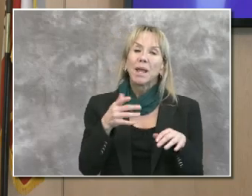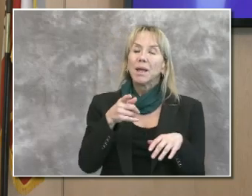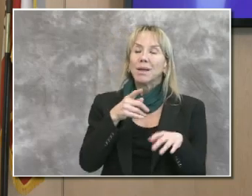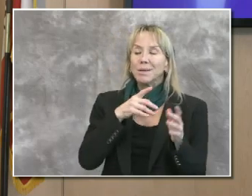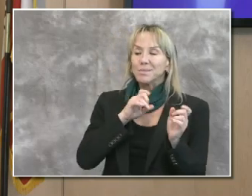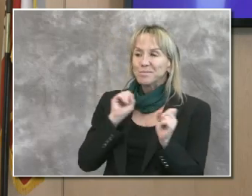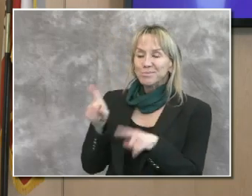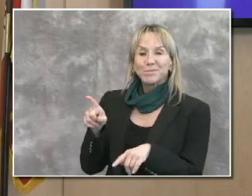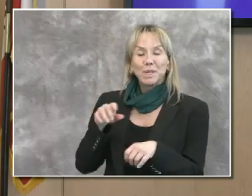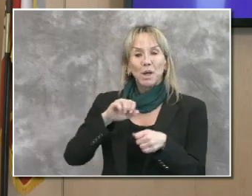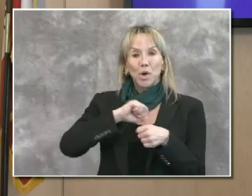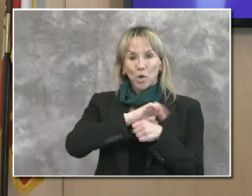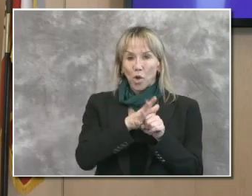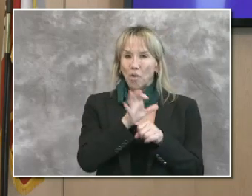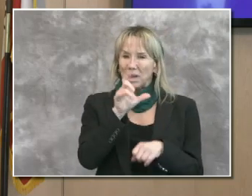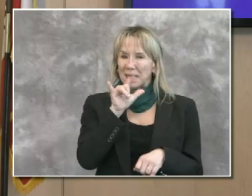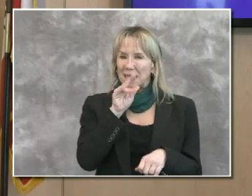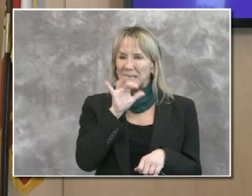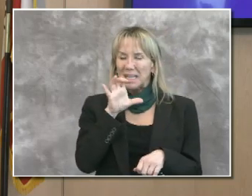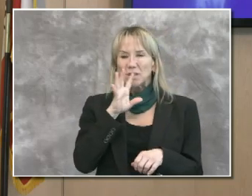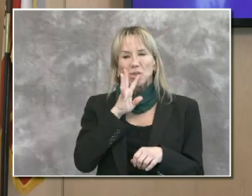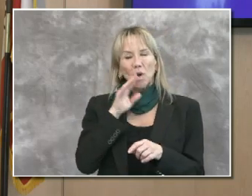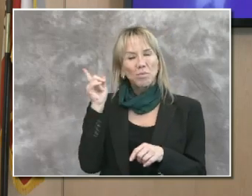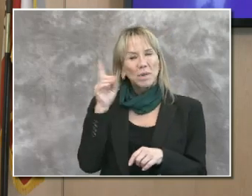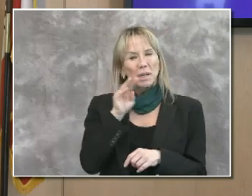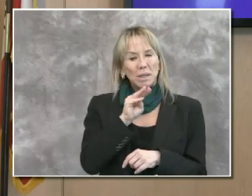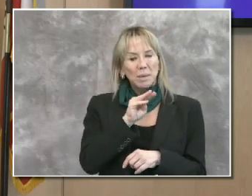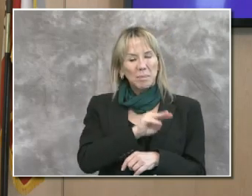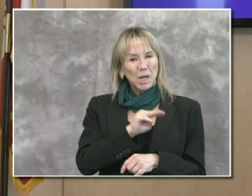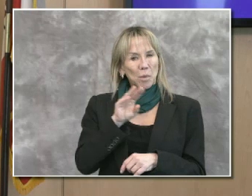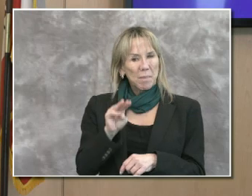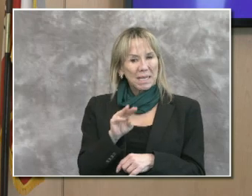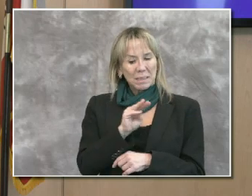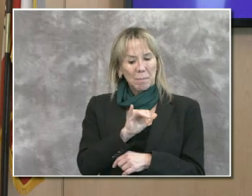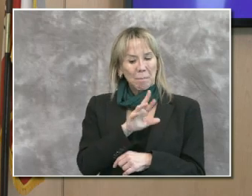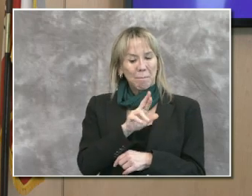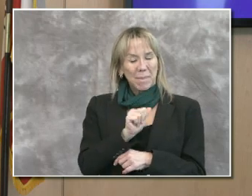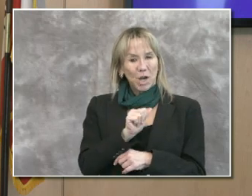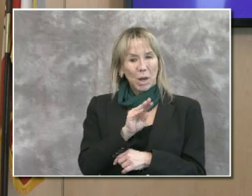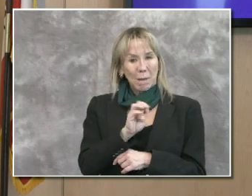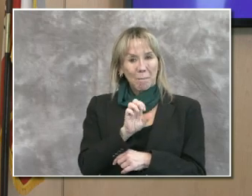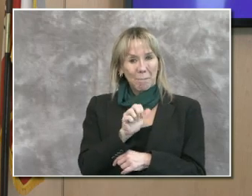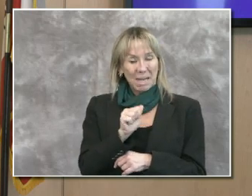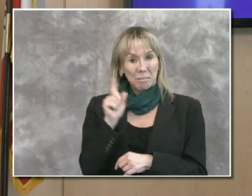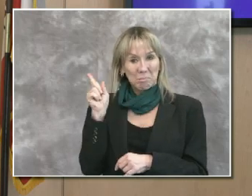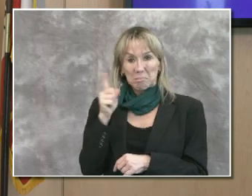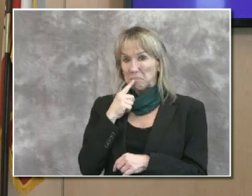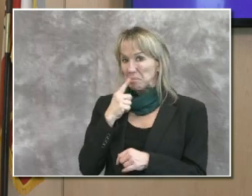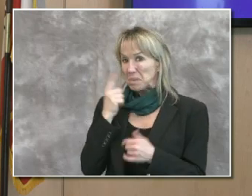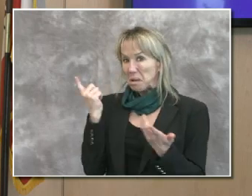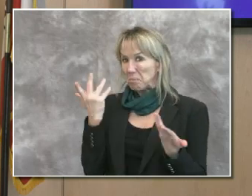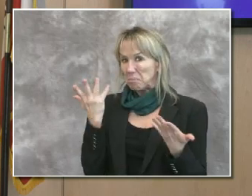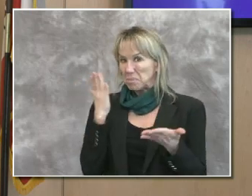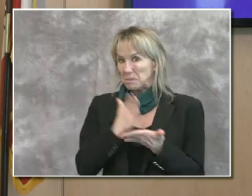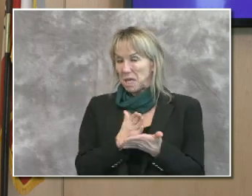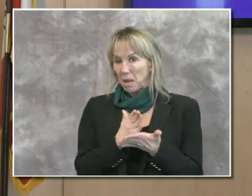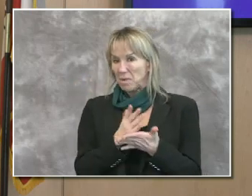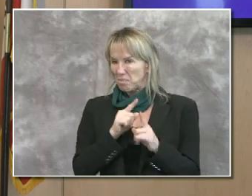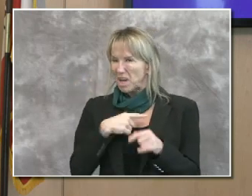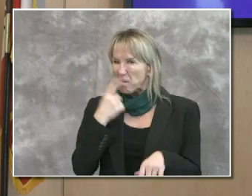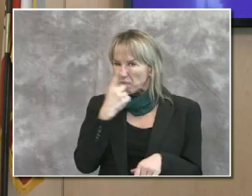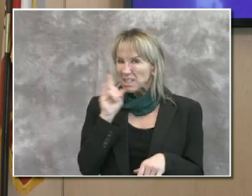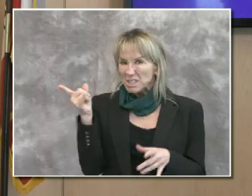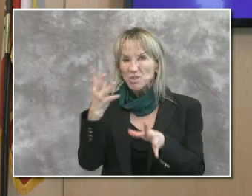clinic, Miracosta College officials say as of this morning they're no longer operating there. Did you ever receive their CLIA certificate or the lab information